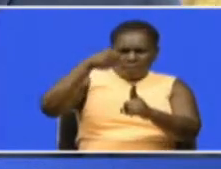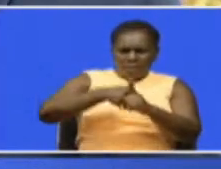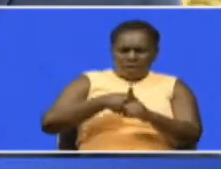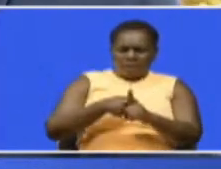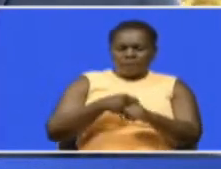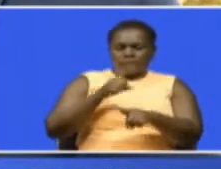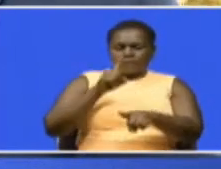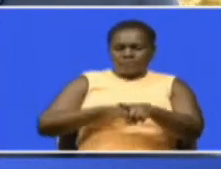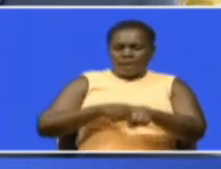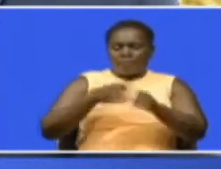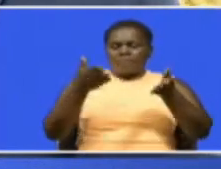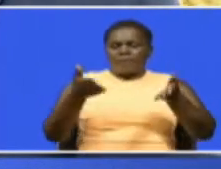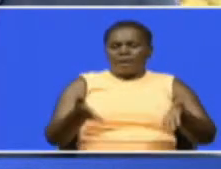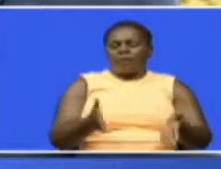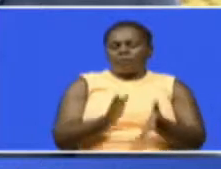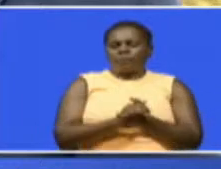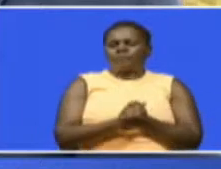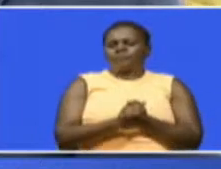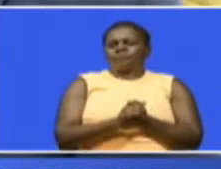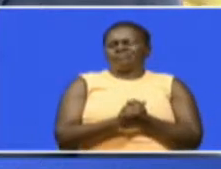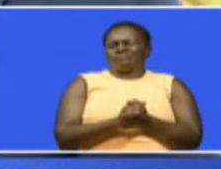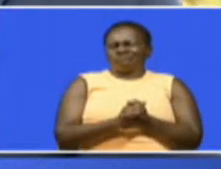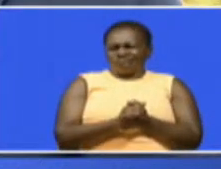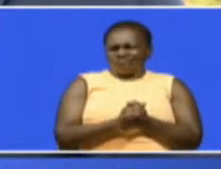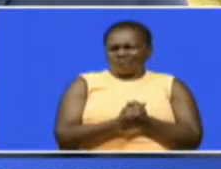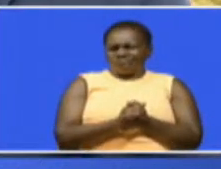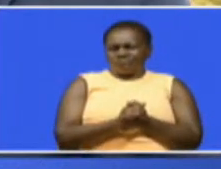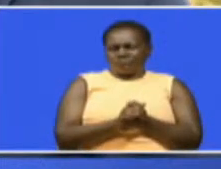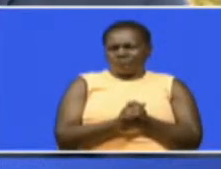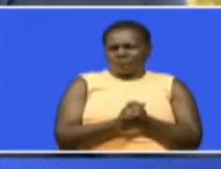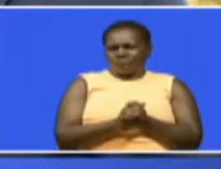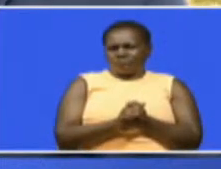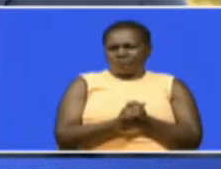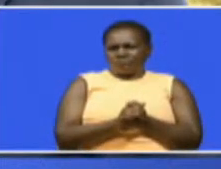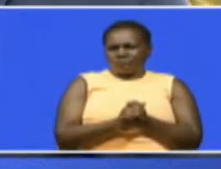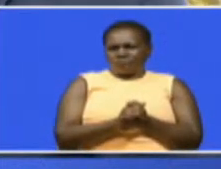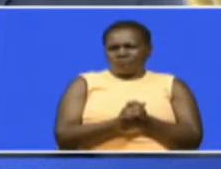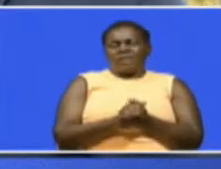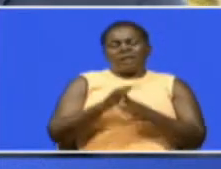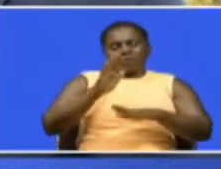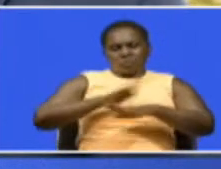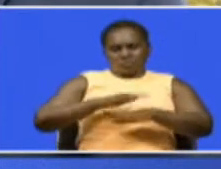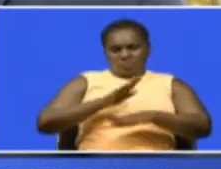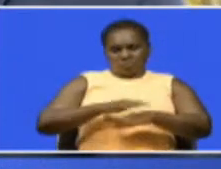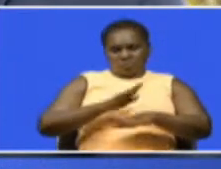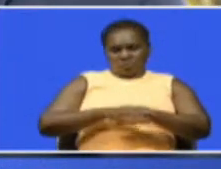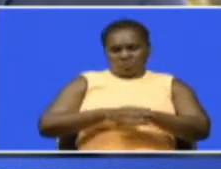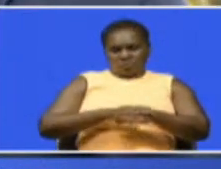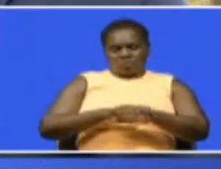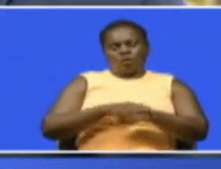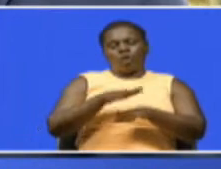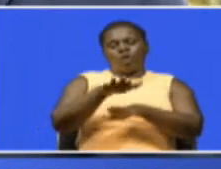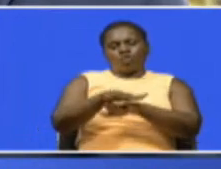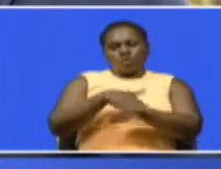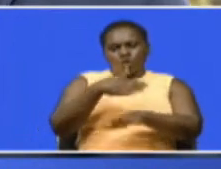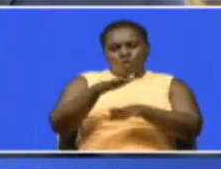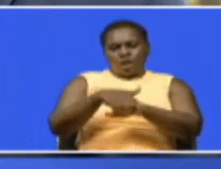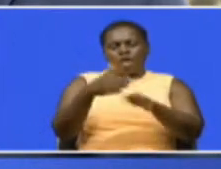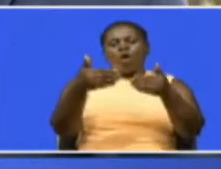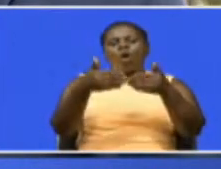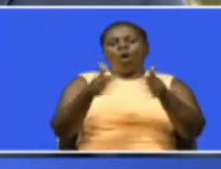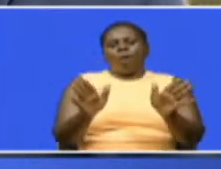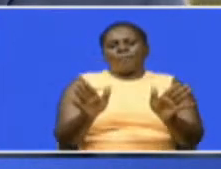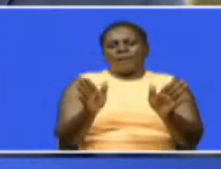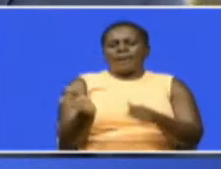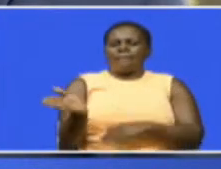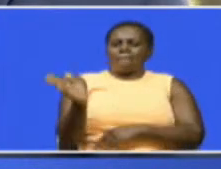this particular period. So it is just, it's a welcome development that things